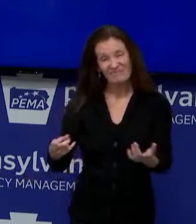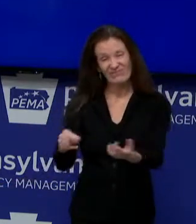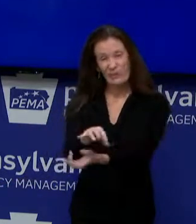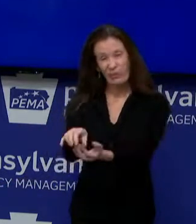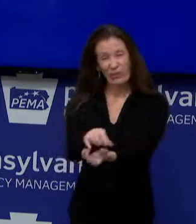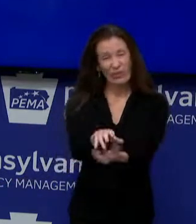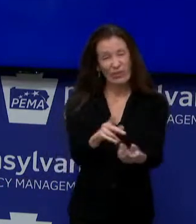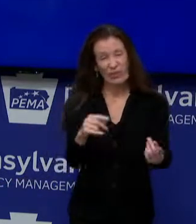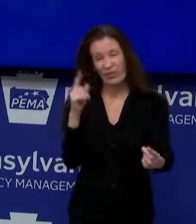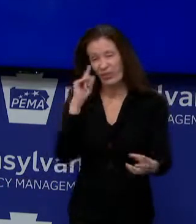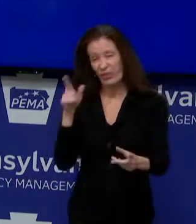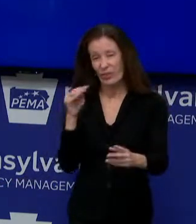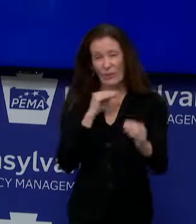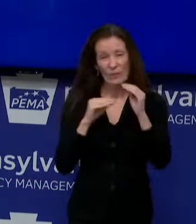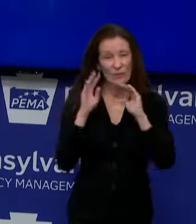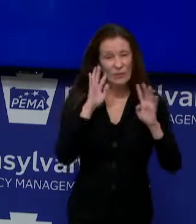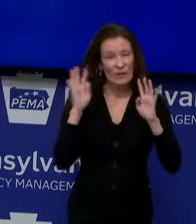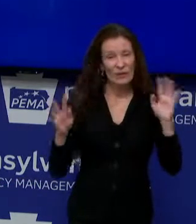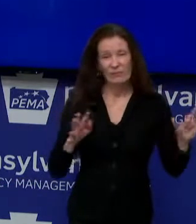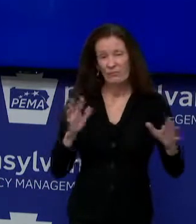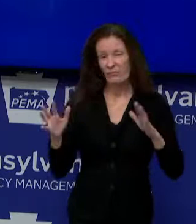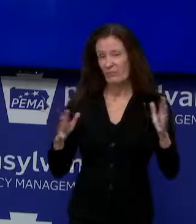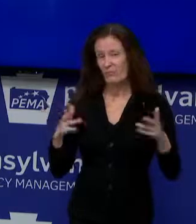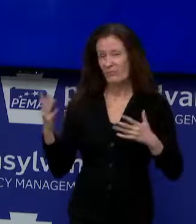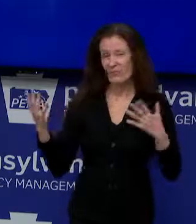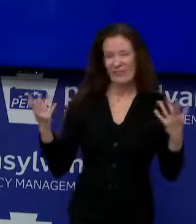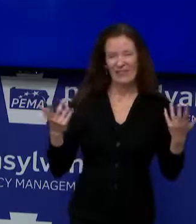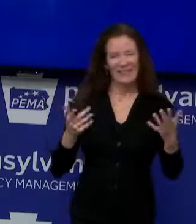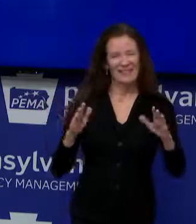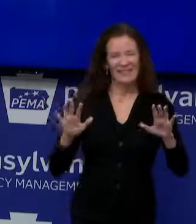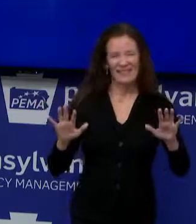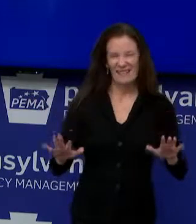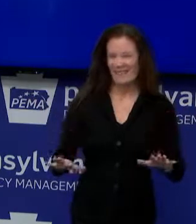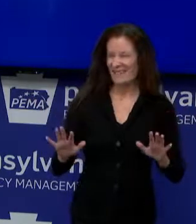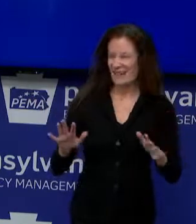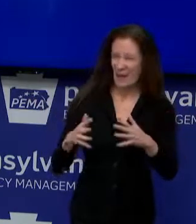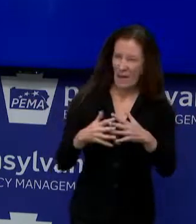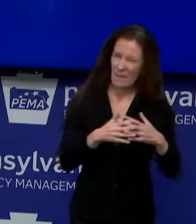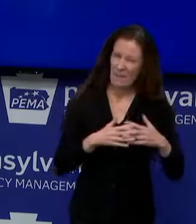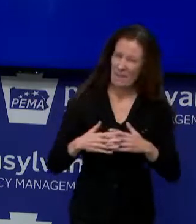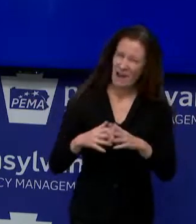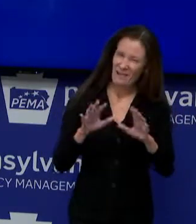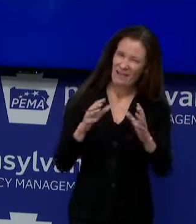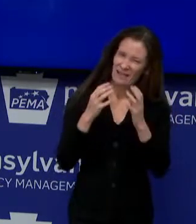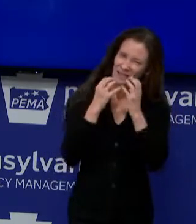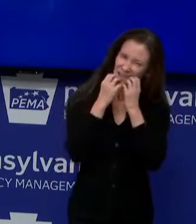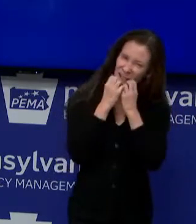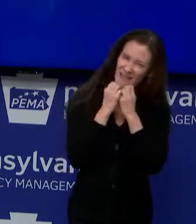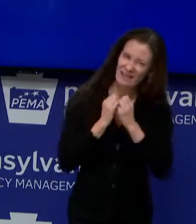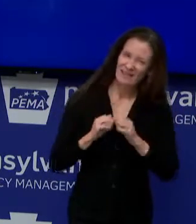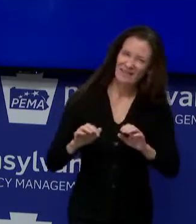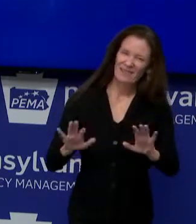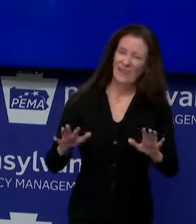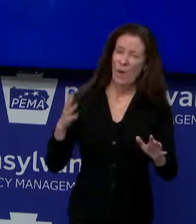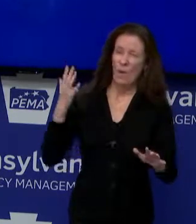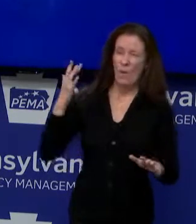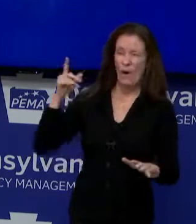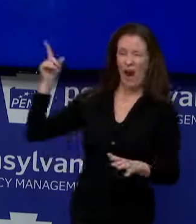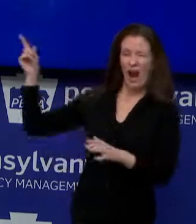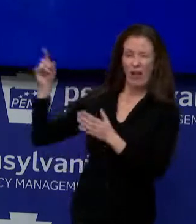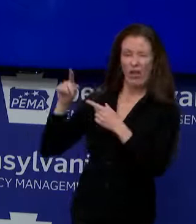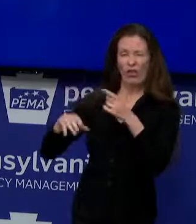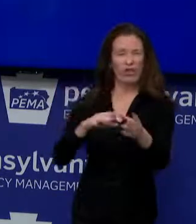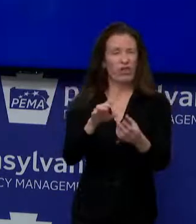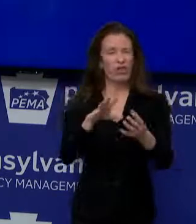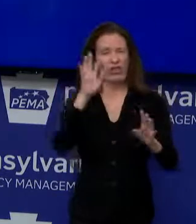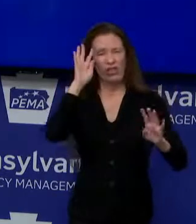raised questions about the democratic process in general. And I'm not sure why you'd want to do that. I think we all know we can make the democratic